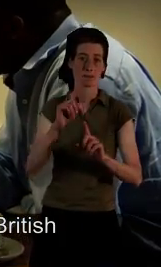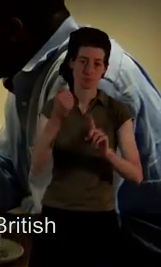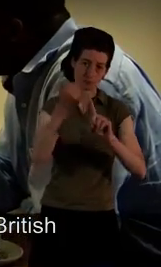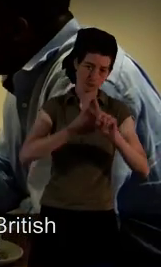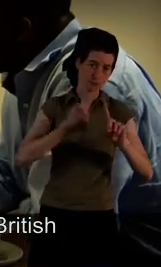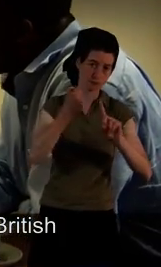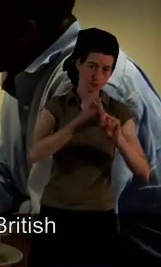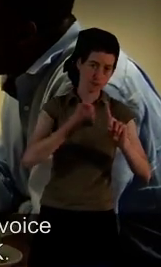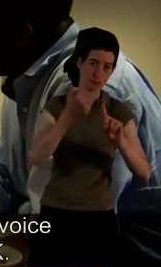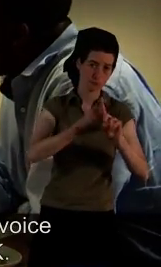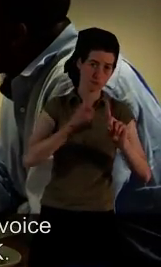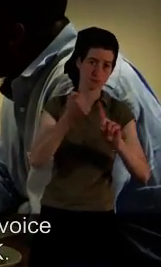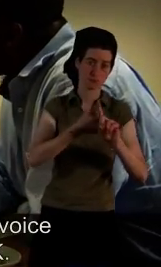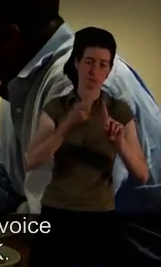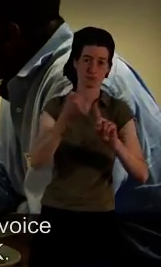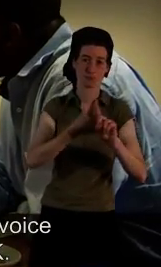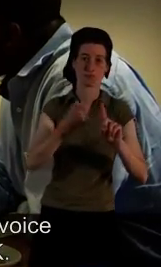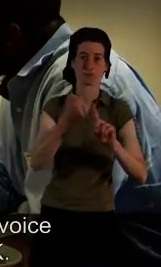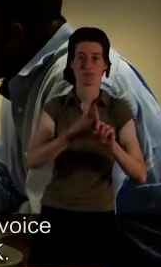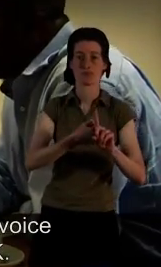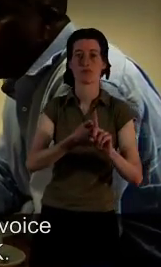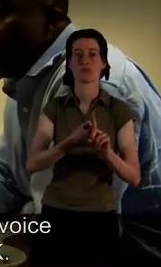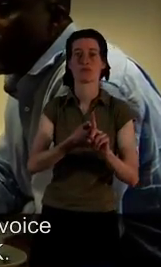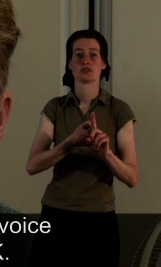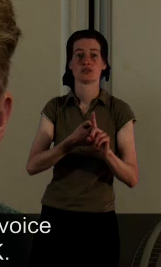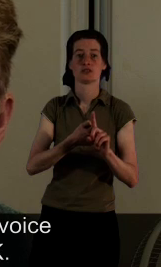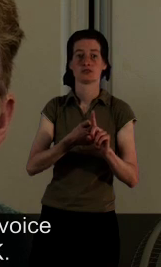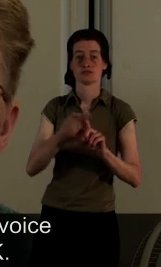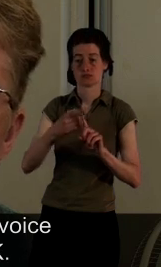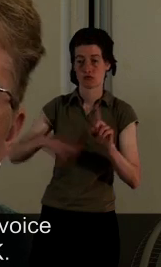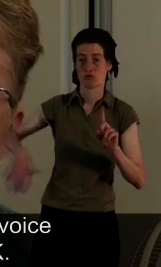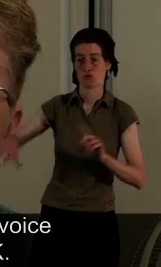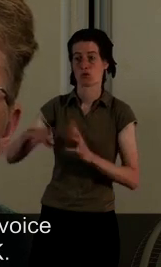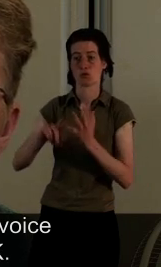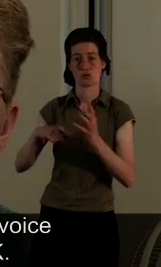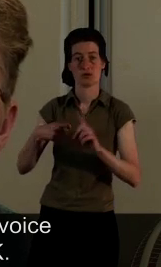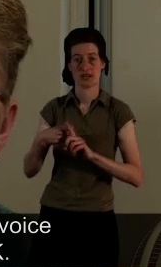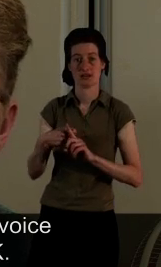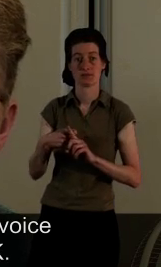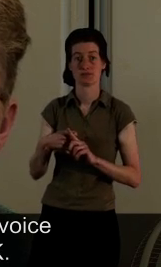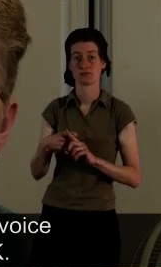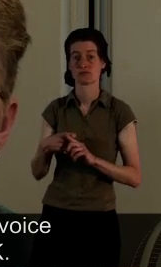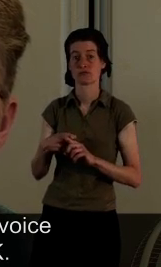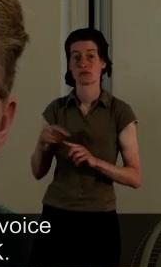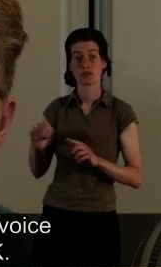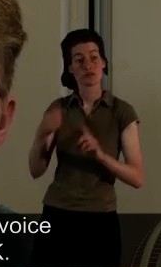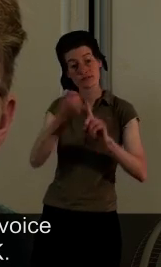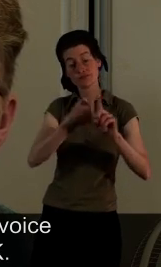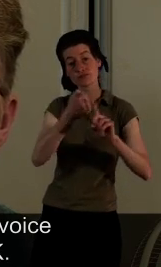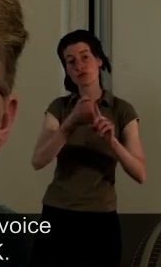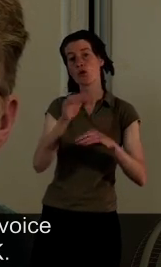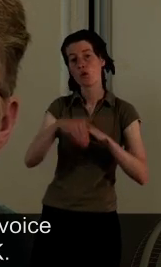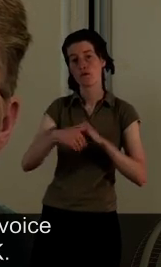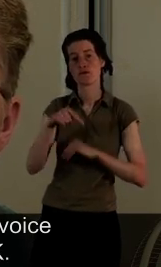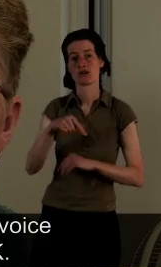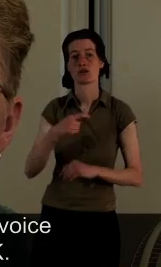British Council of Disabled People, and we aim to provide a campaigning voice